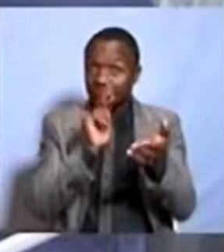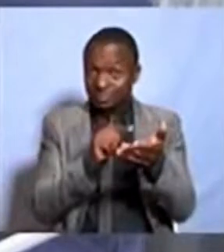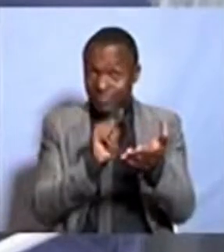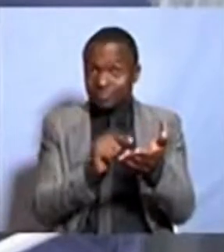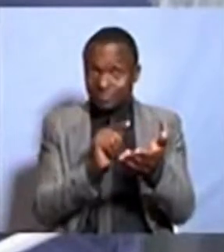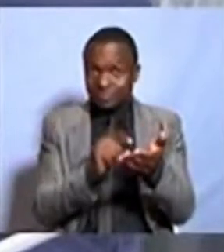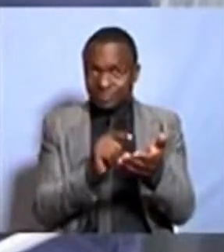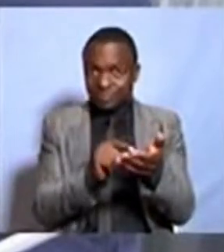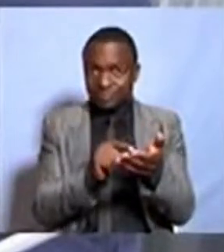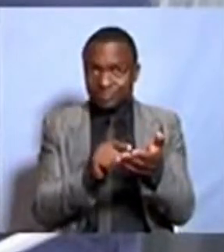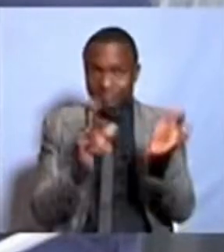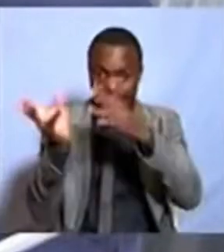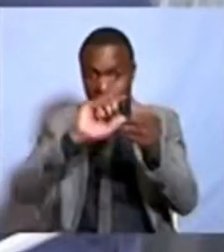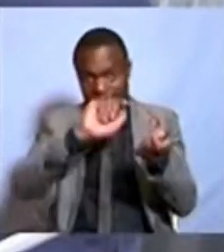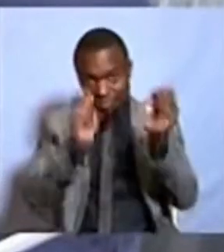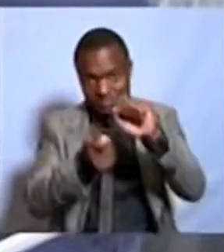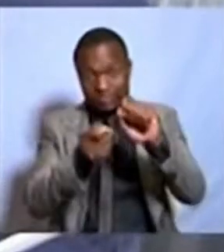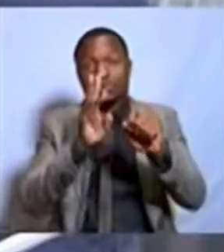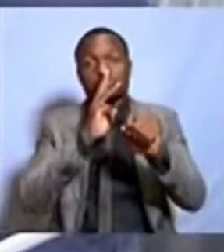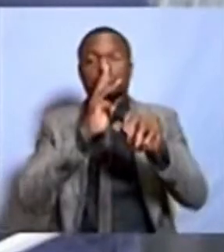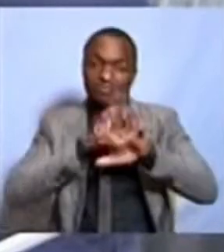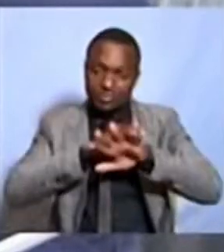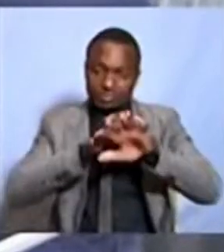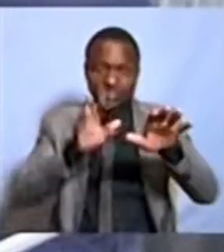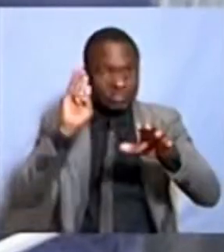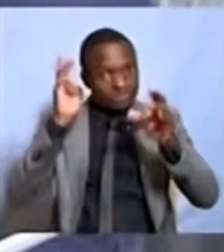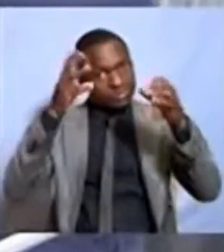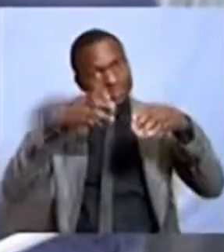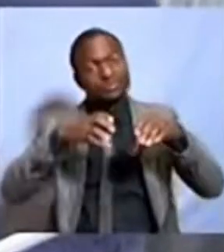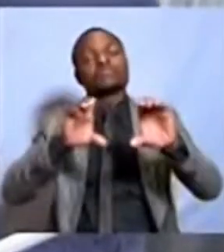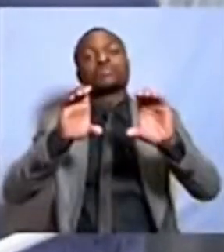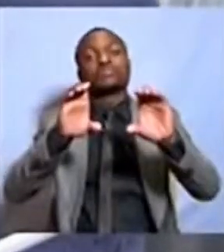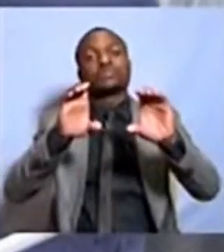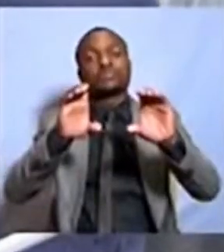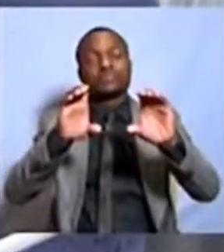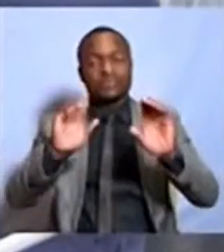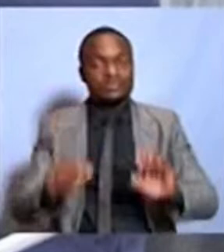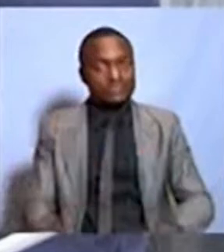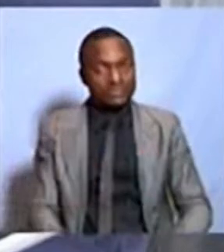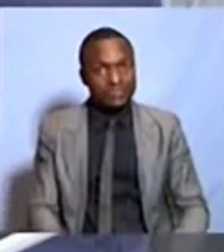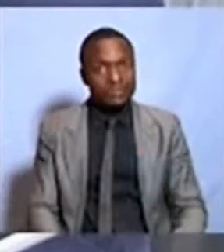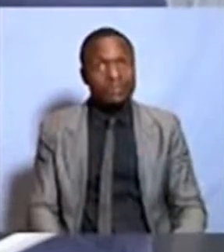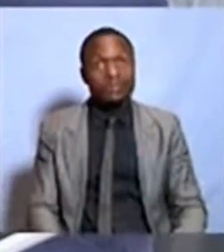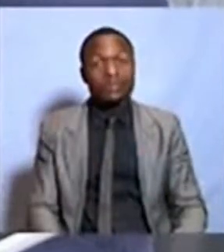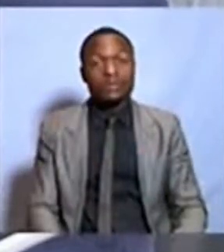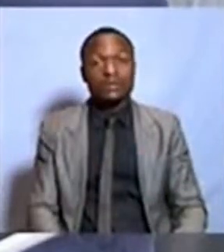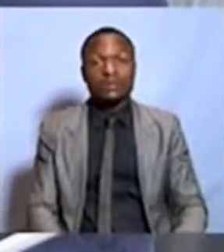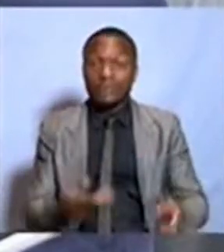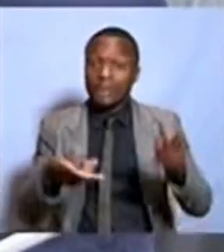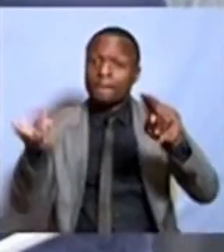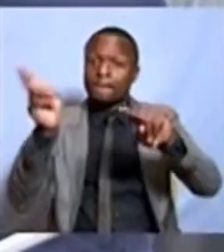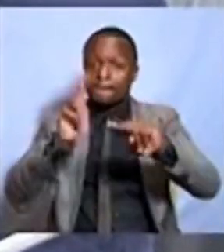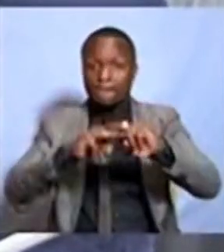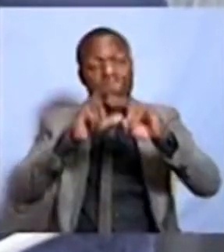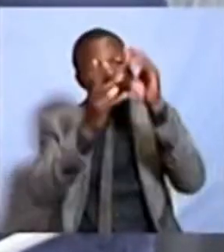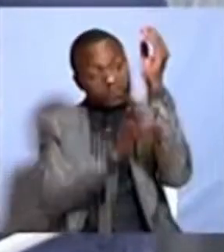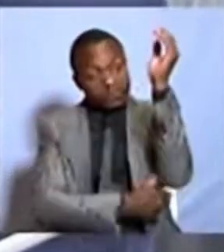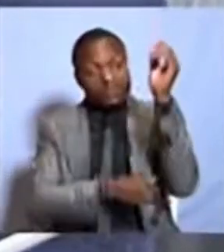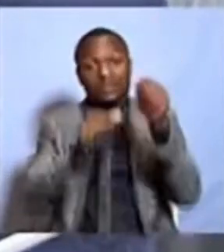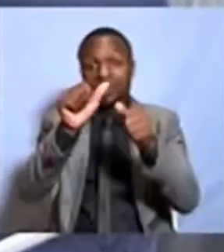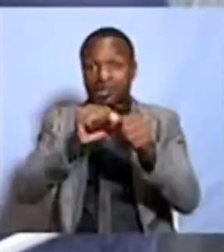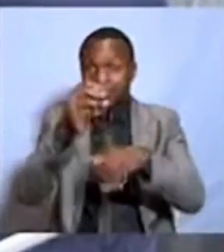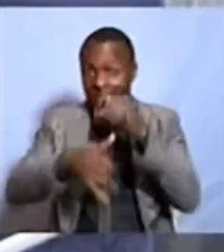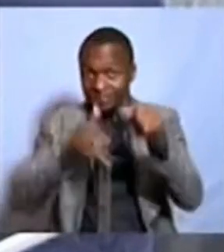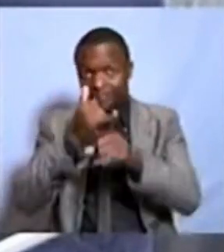such as floods and drought, will continue to exacerbate poverty and increased vulnerability every year.